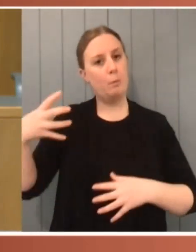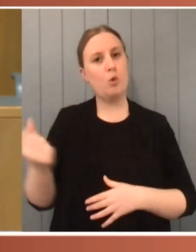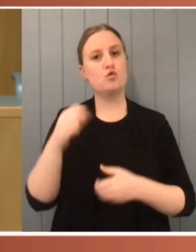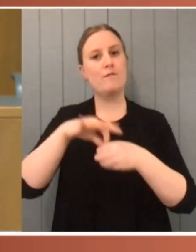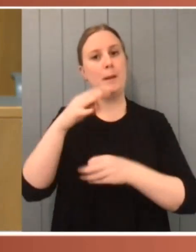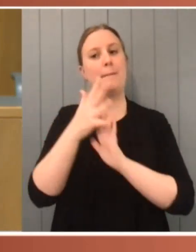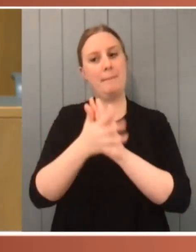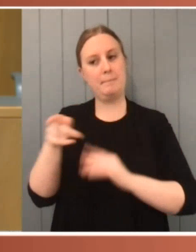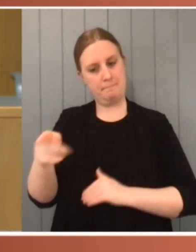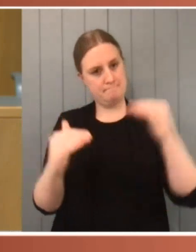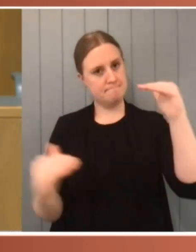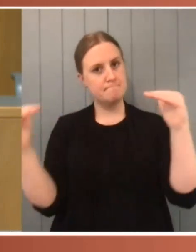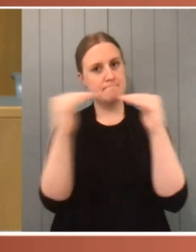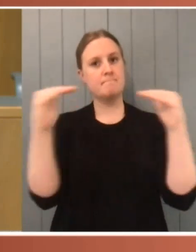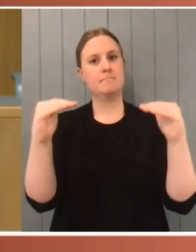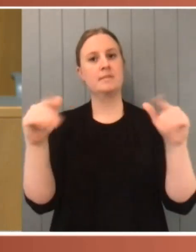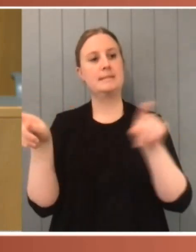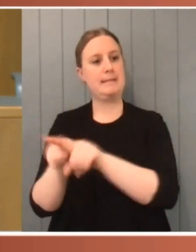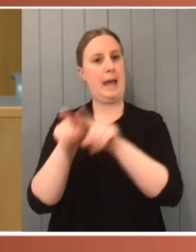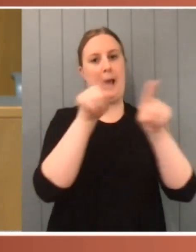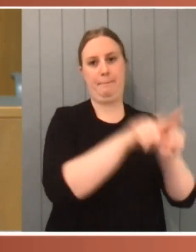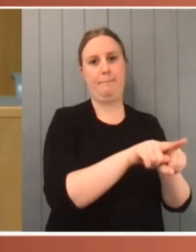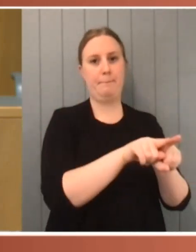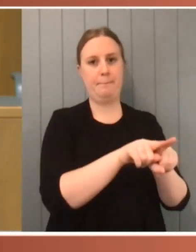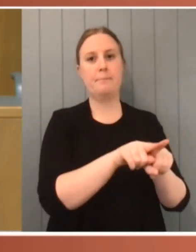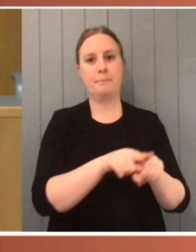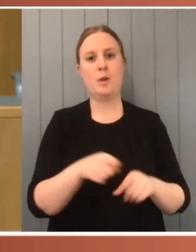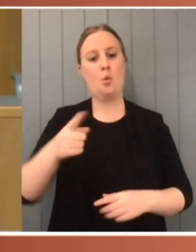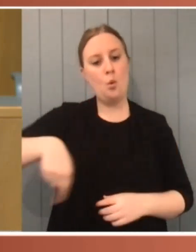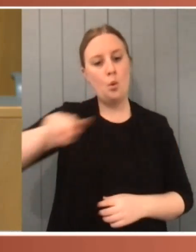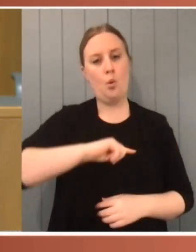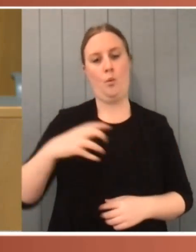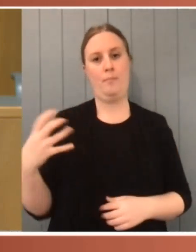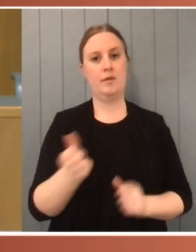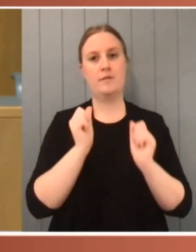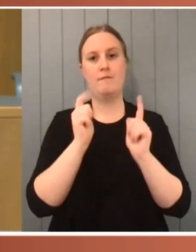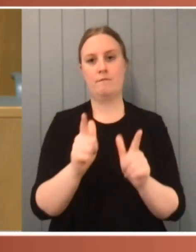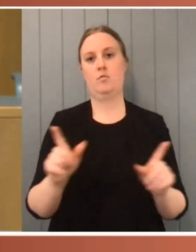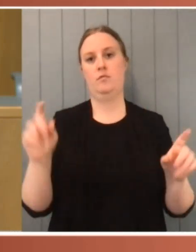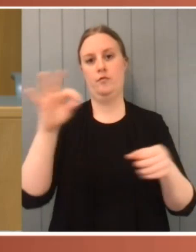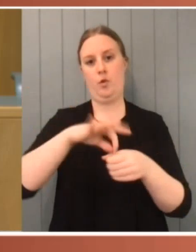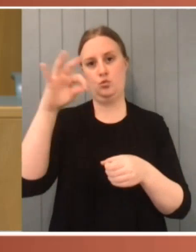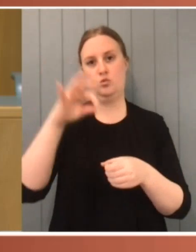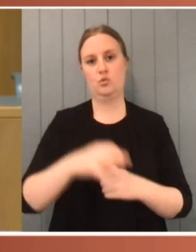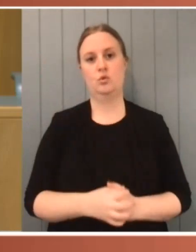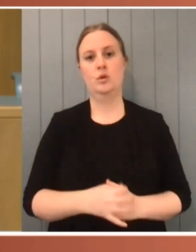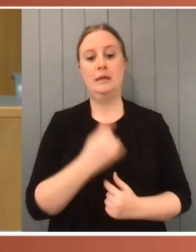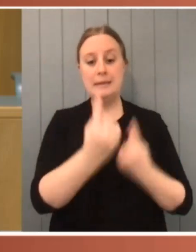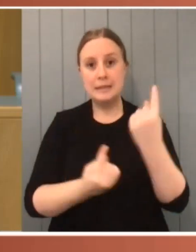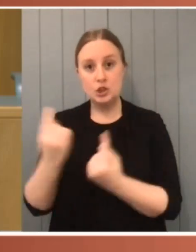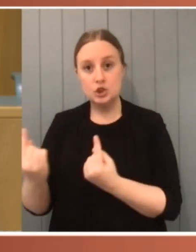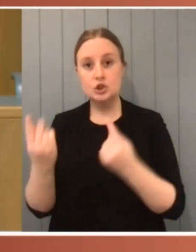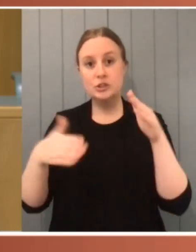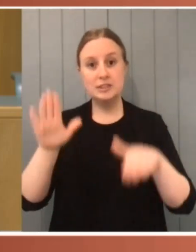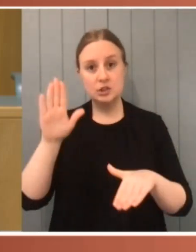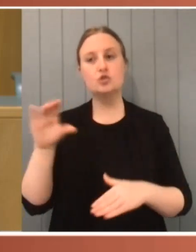the effort of voting and contributing to the well-being of the democratic system. So each citizen should vote, because otherwise it would be unfair for